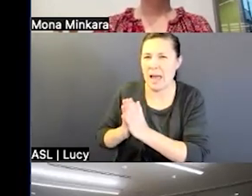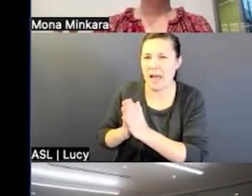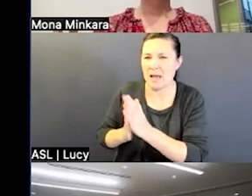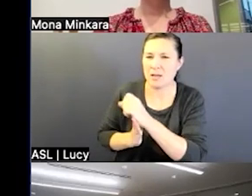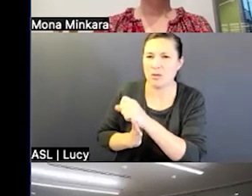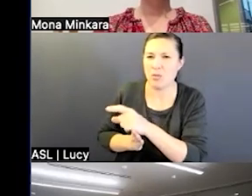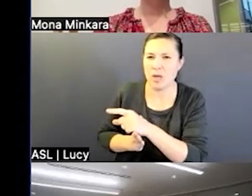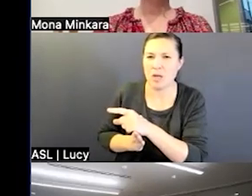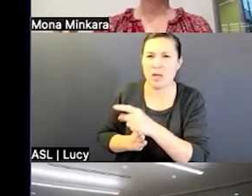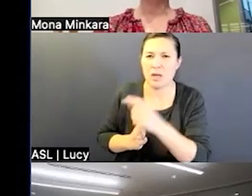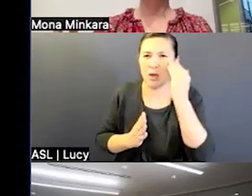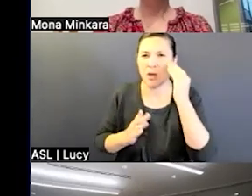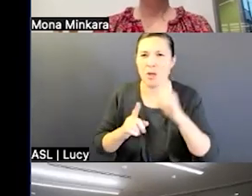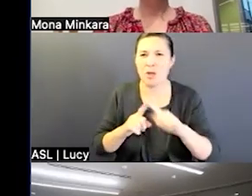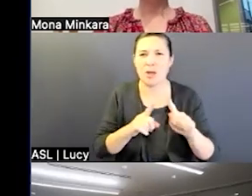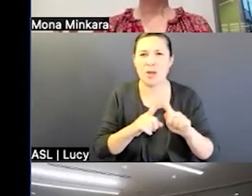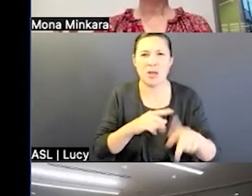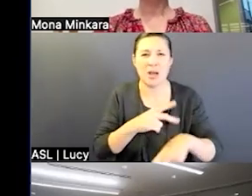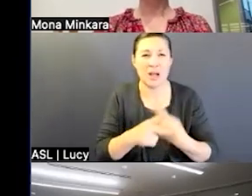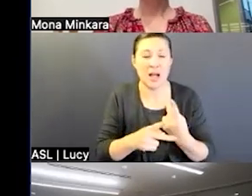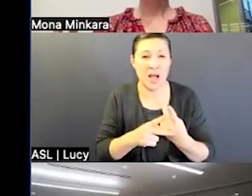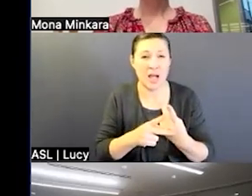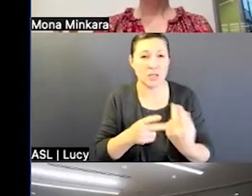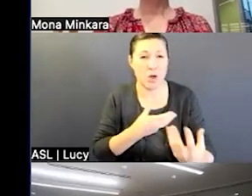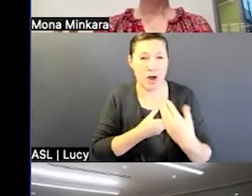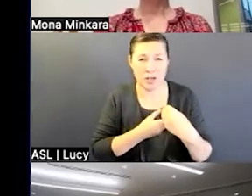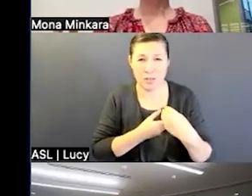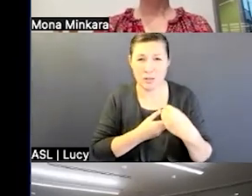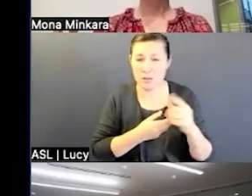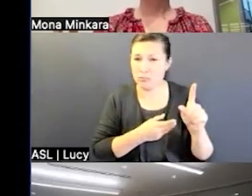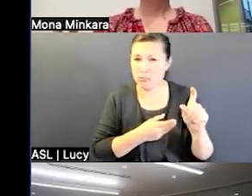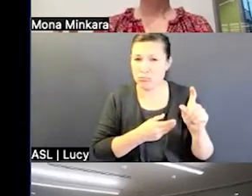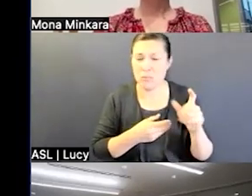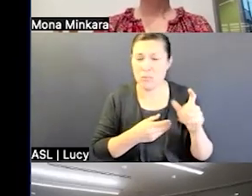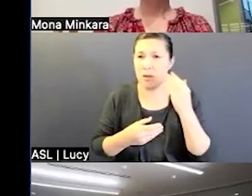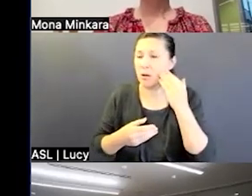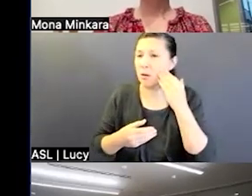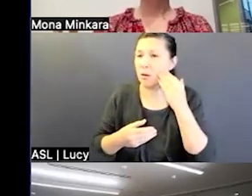different types of autism. Mm-hmm. Like when we're like,